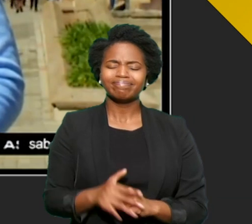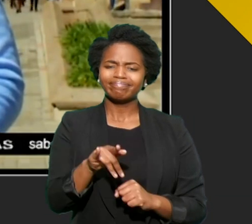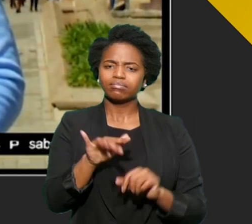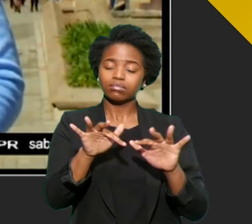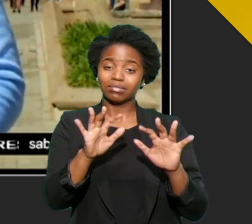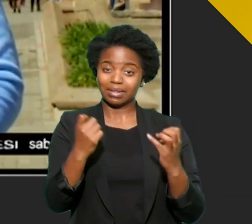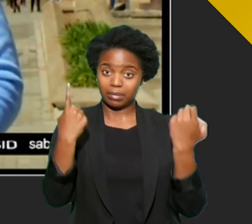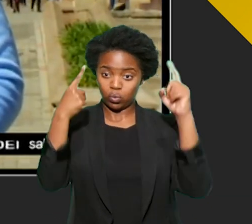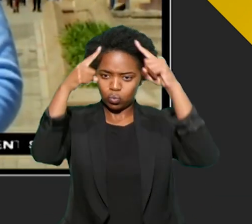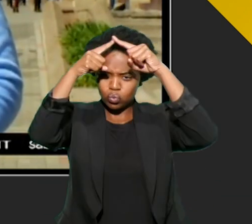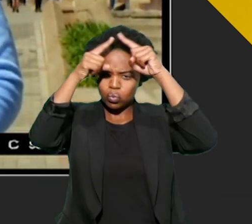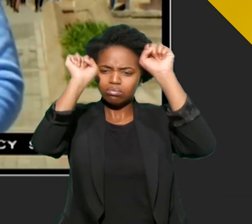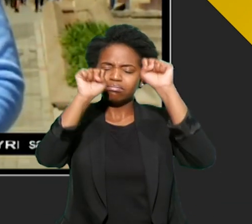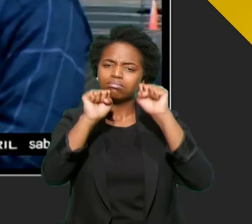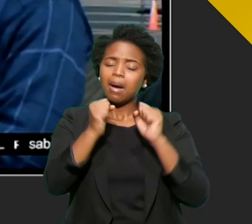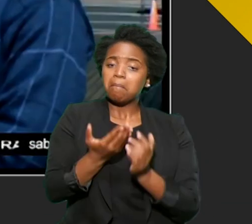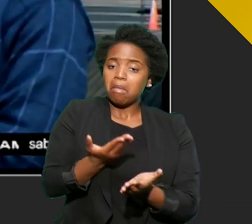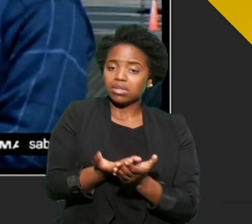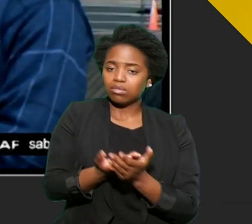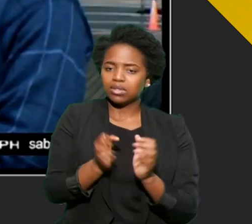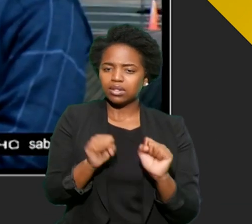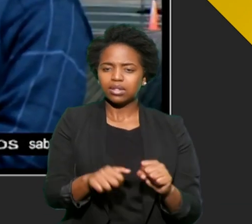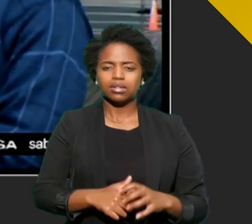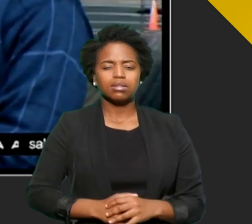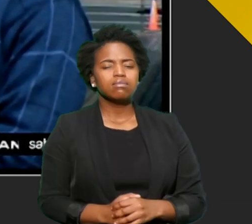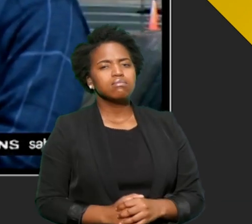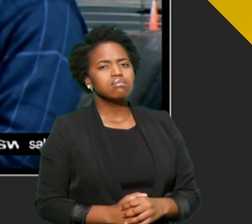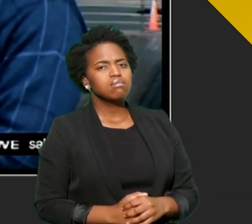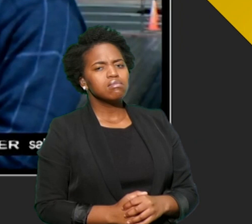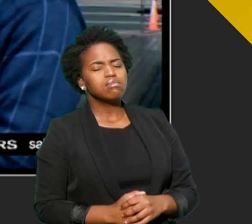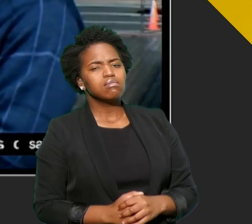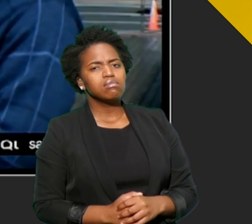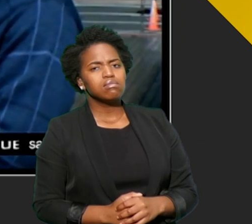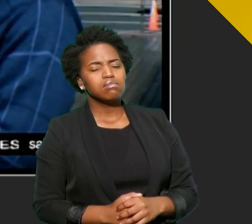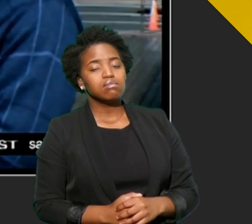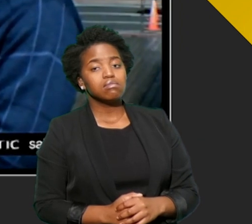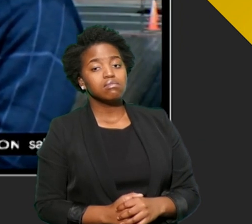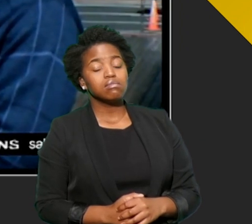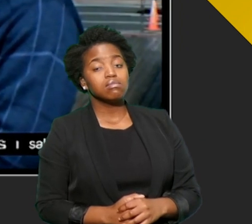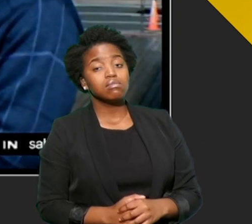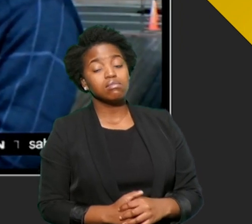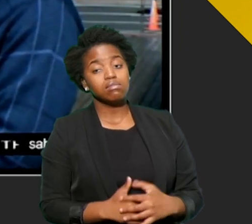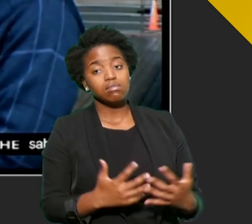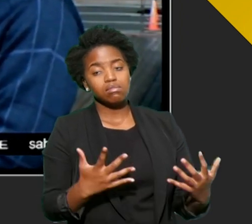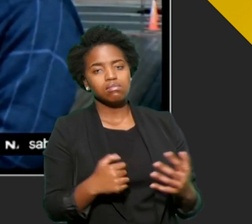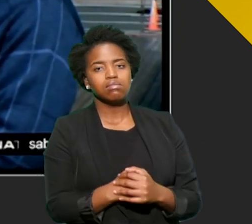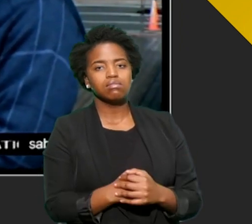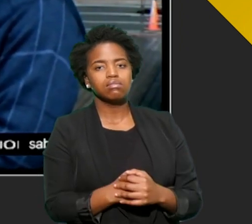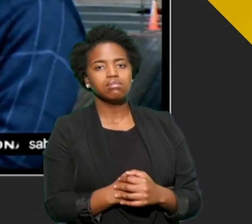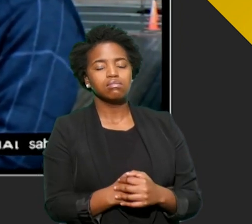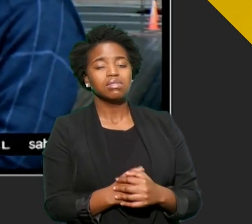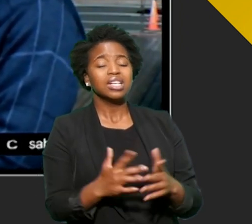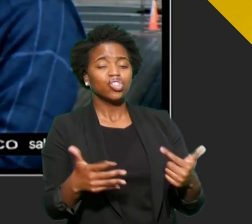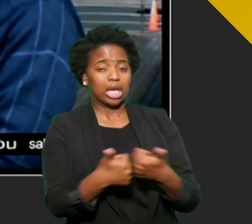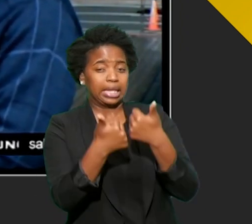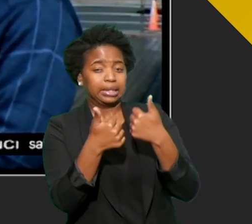use it for, the possibilities are endless. Being the first is one challenge also,